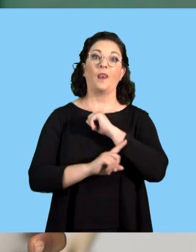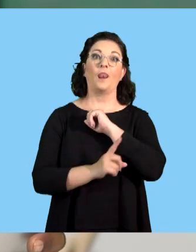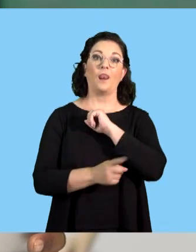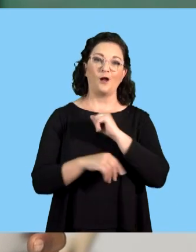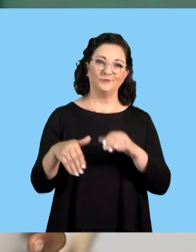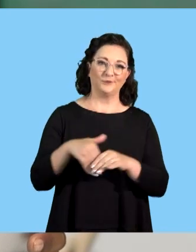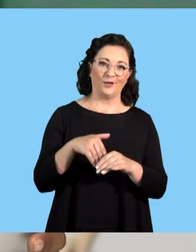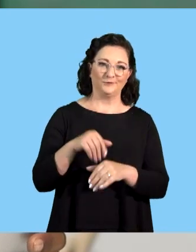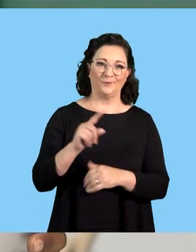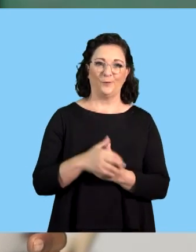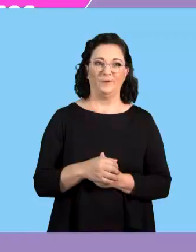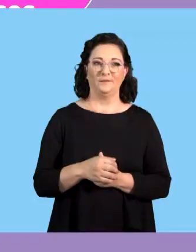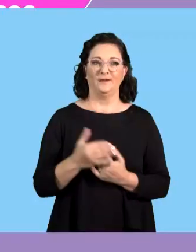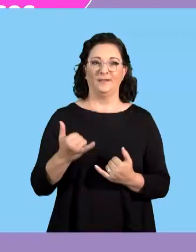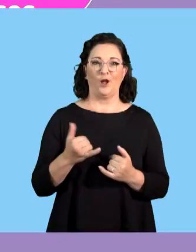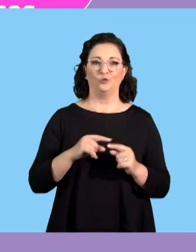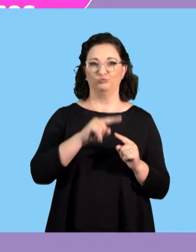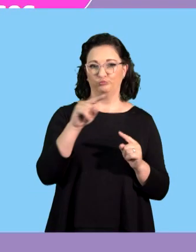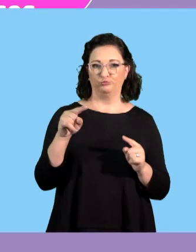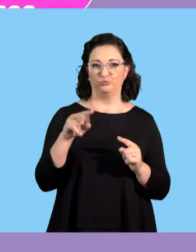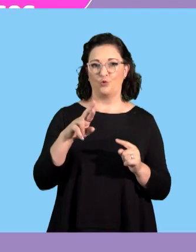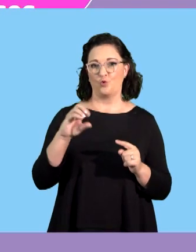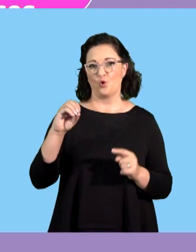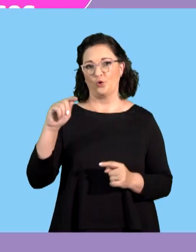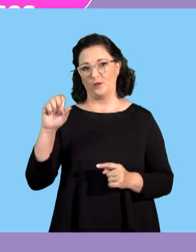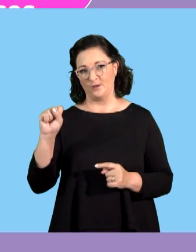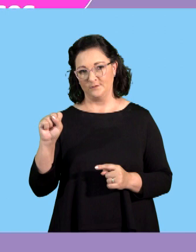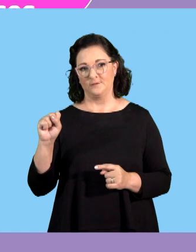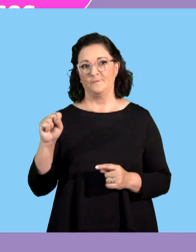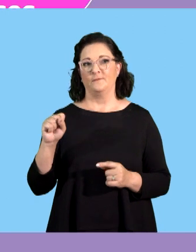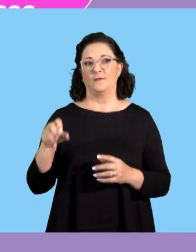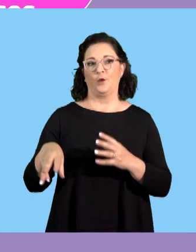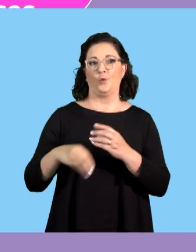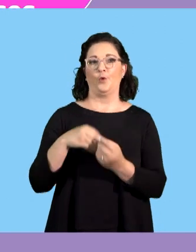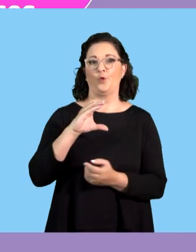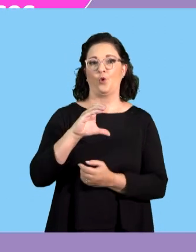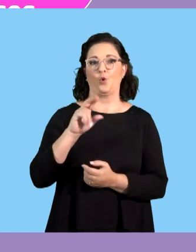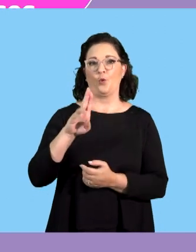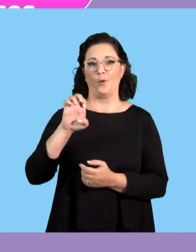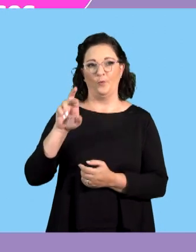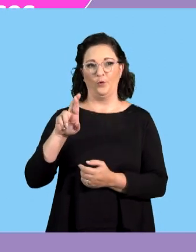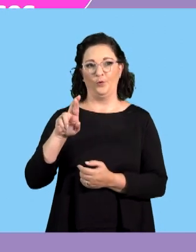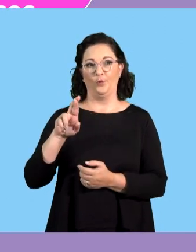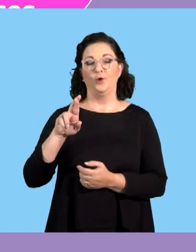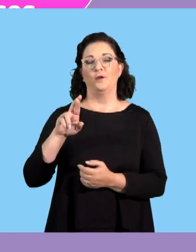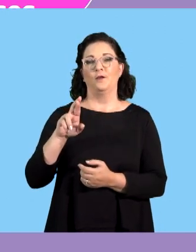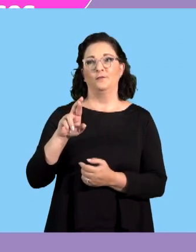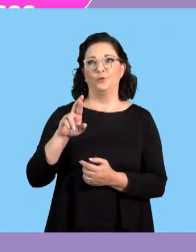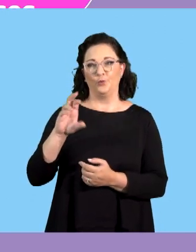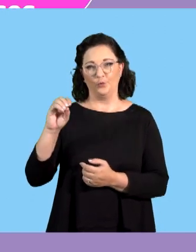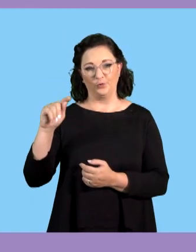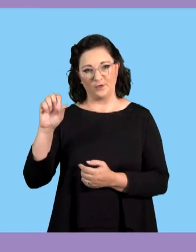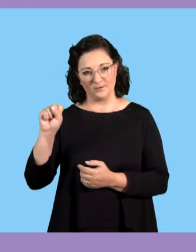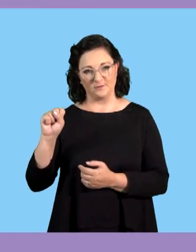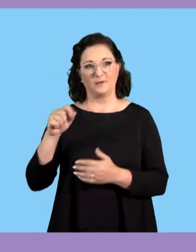which is the last concept. Calculate the square roots and cube roots of decimal fractions. And let's see.